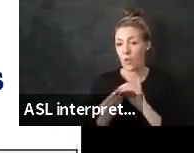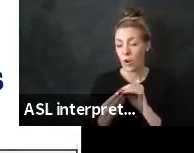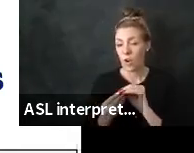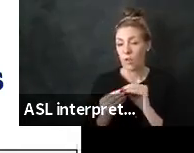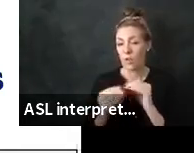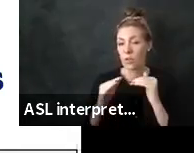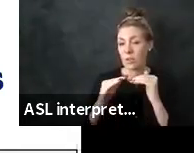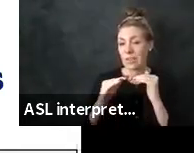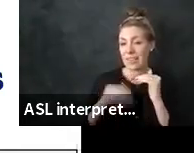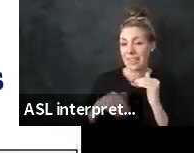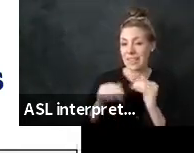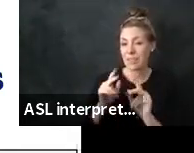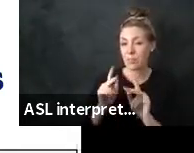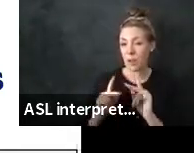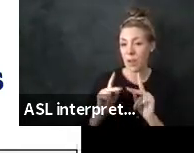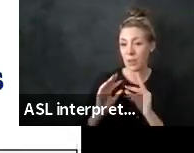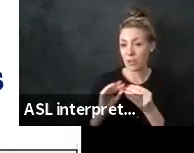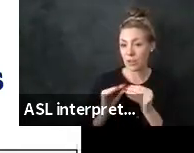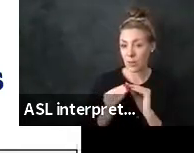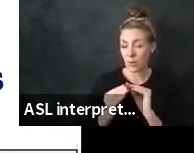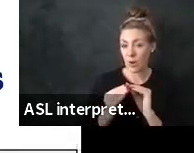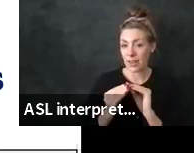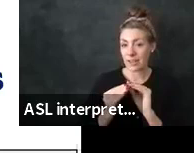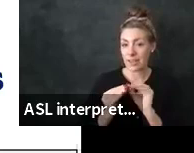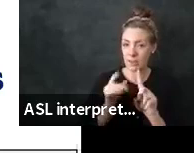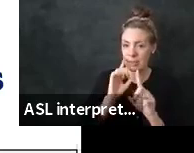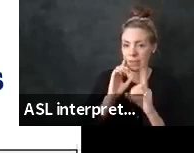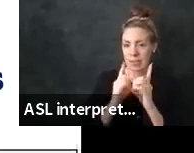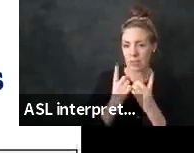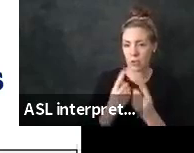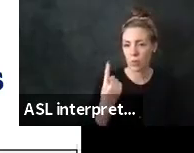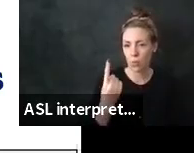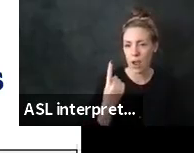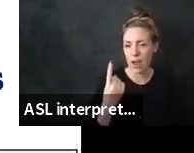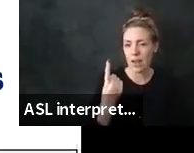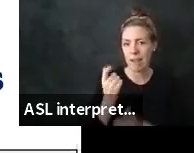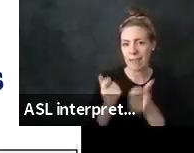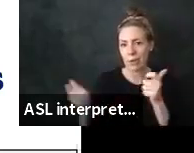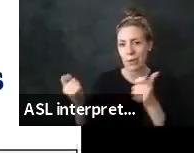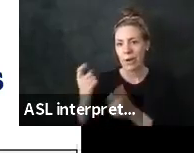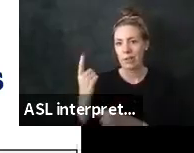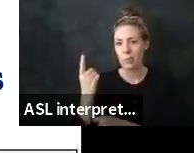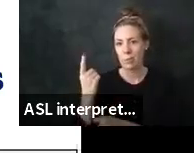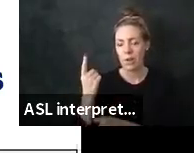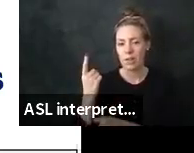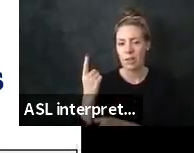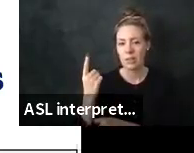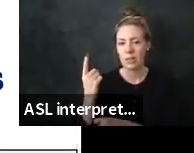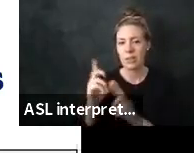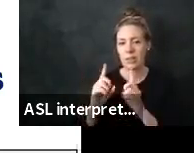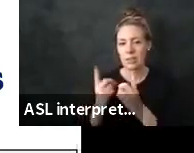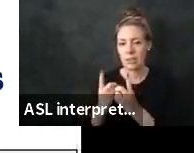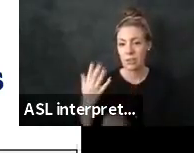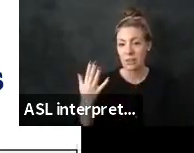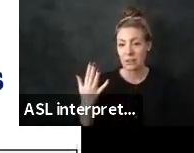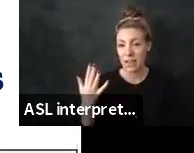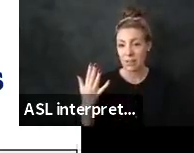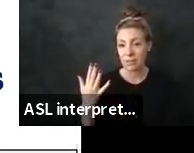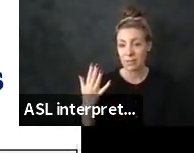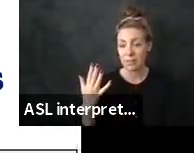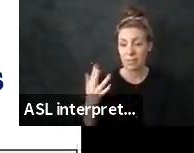populated district. In this case, that would be District 1, and the greatest populated district, which would be District 5, and